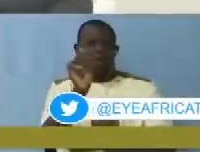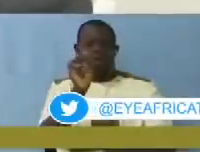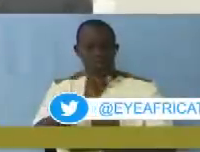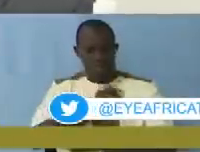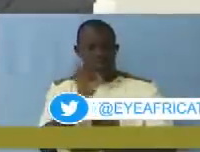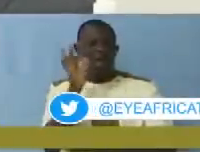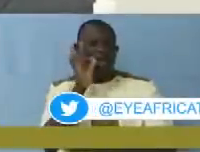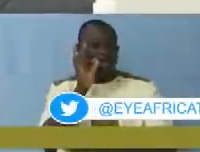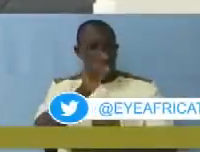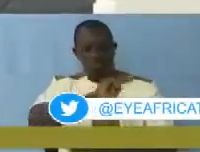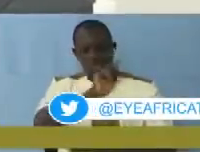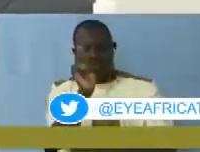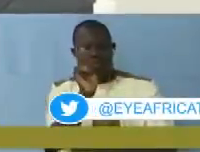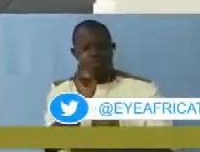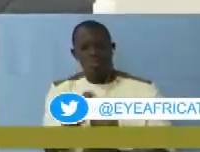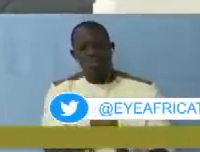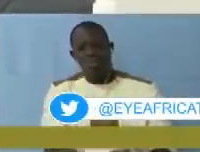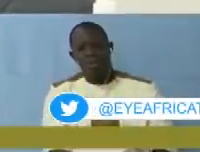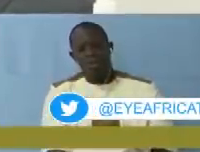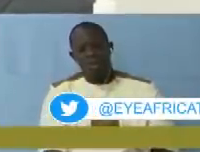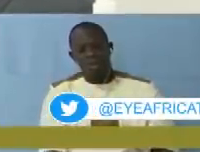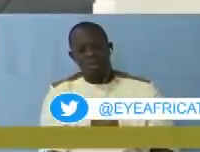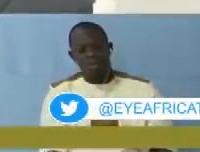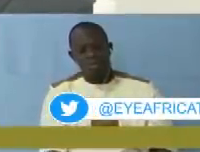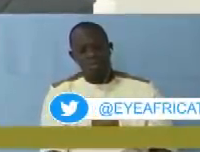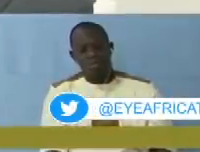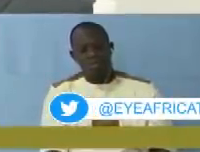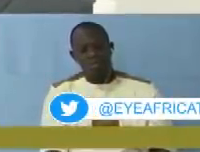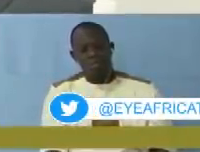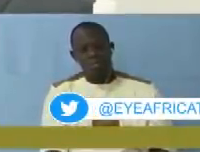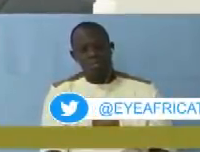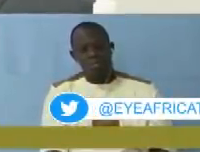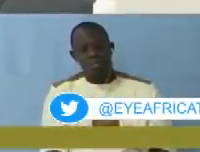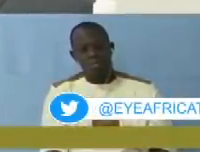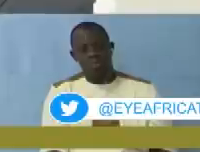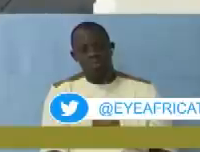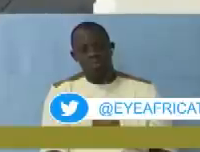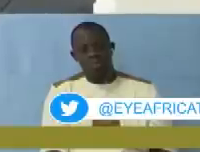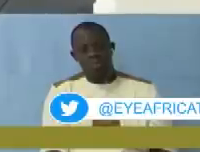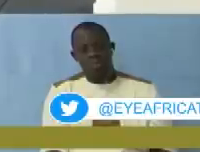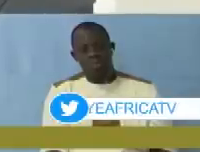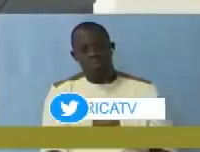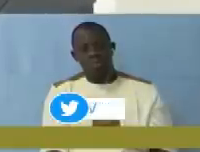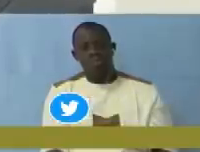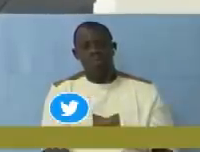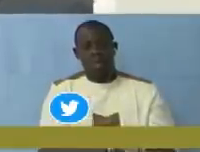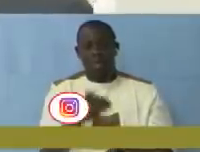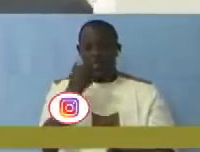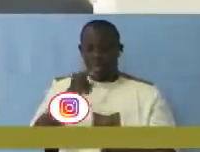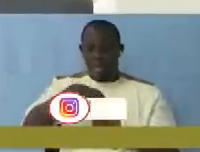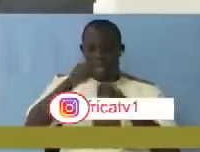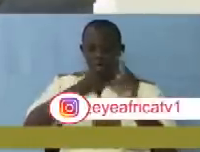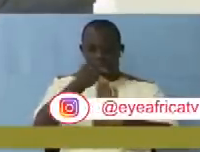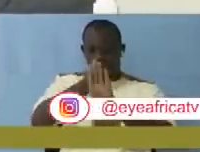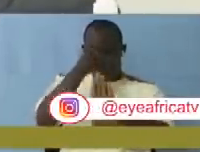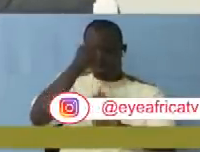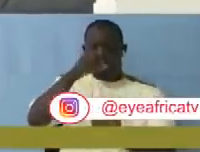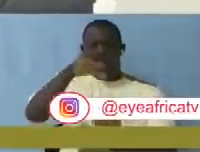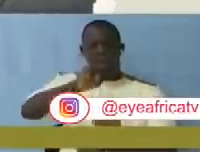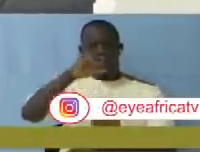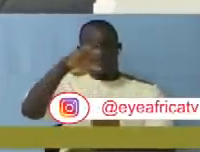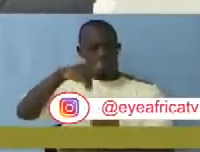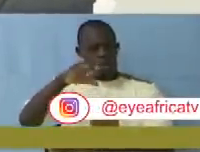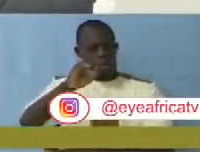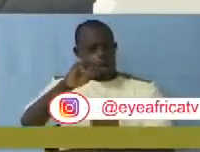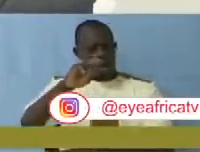me marli bantala nimbantala banko temo tankam dolol faram bebe internal security la ko. Kani Counter espionage, was it part of internal